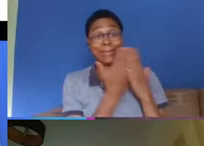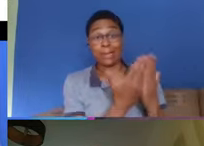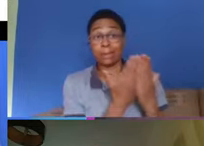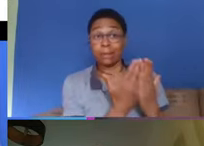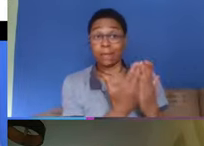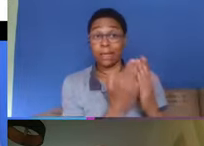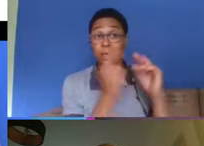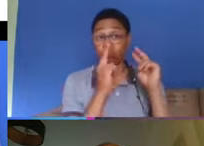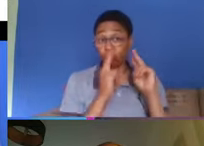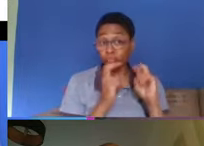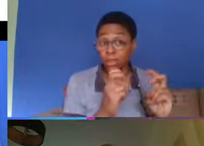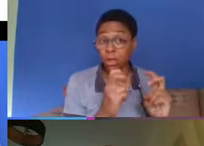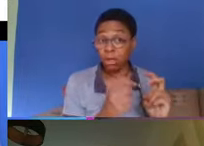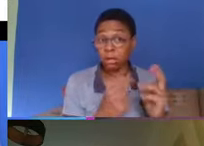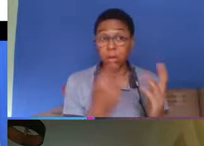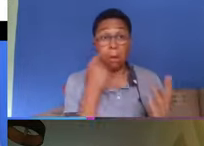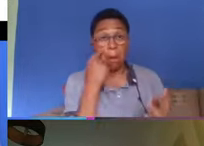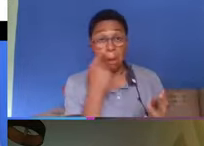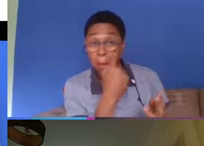when the